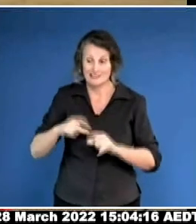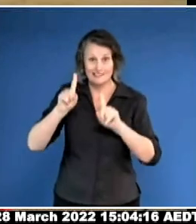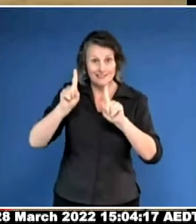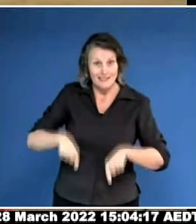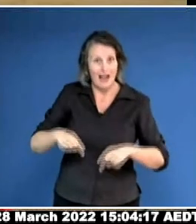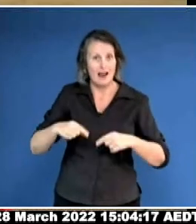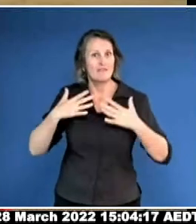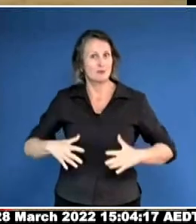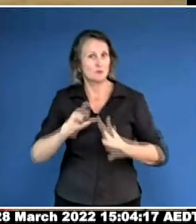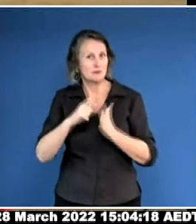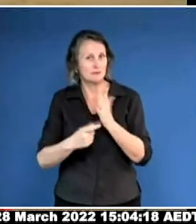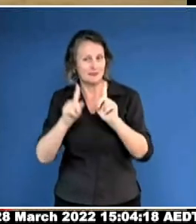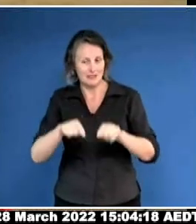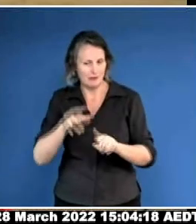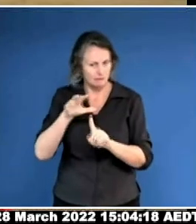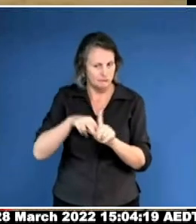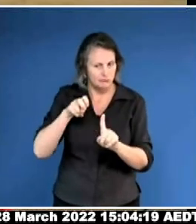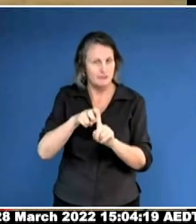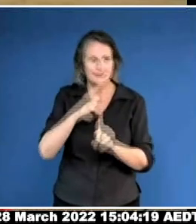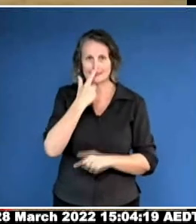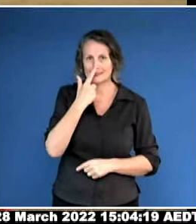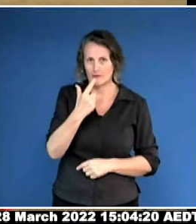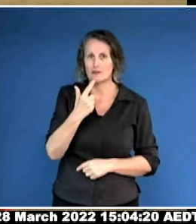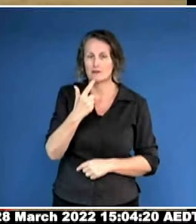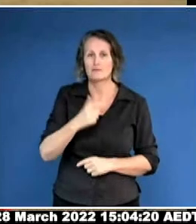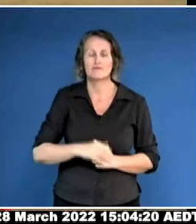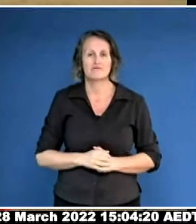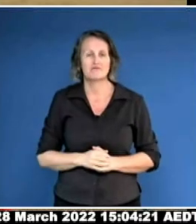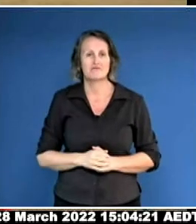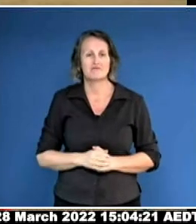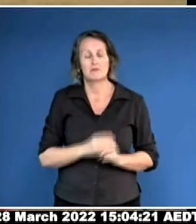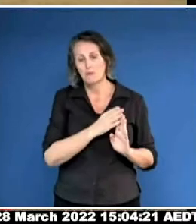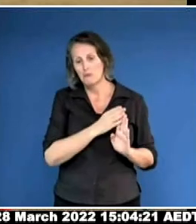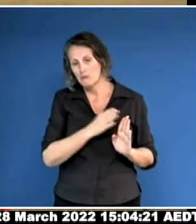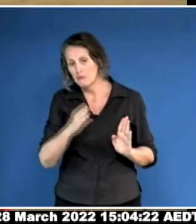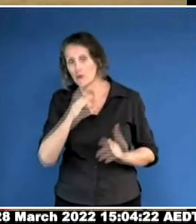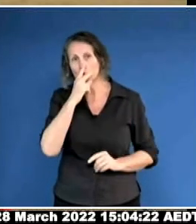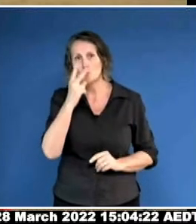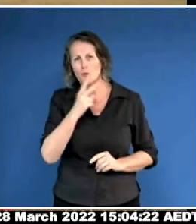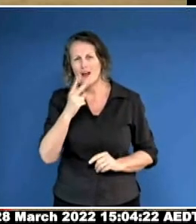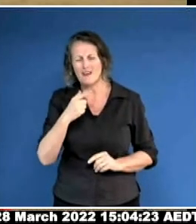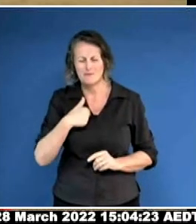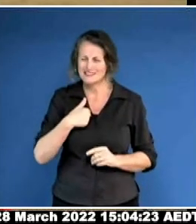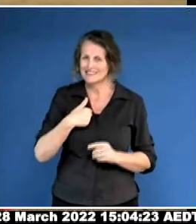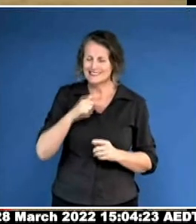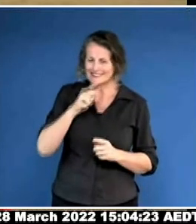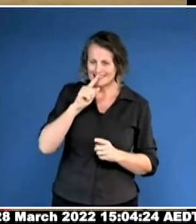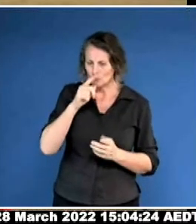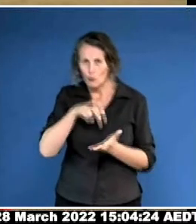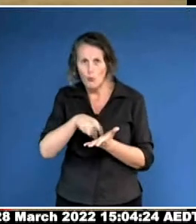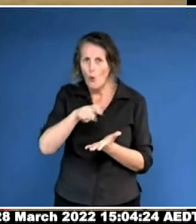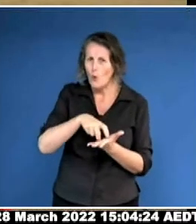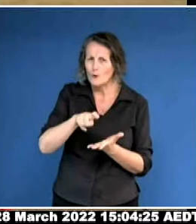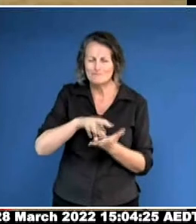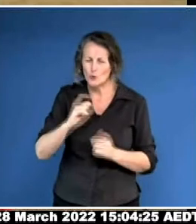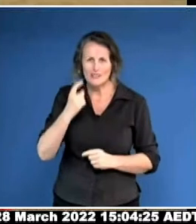old. I first began to experience difficulty walking from around 12 years of age. Over a six-year